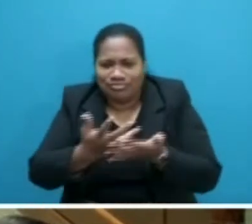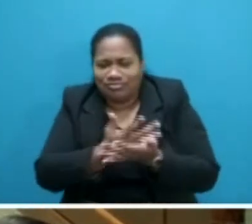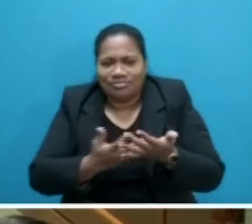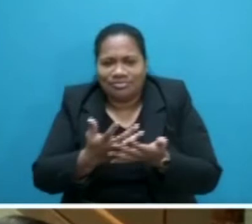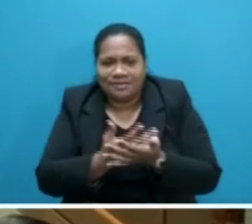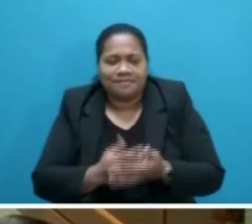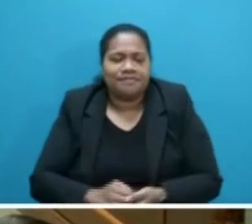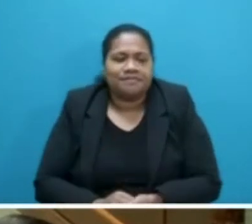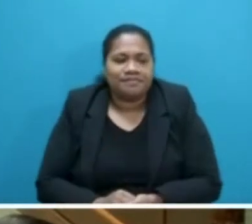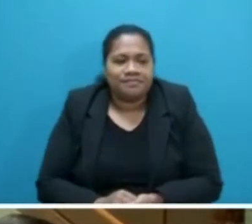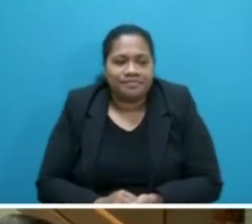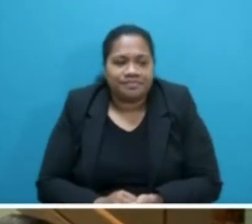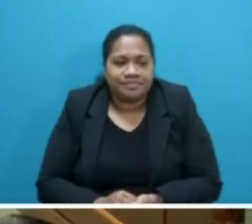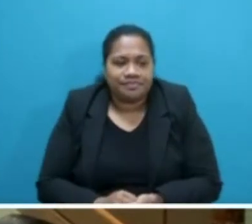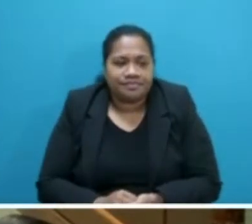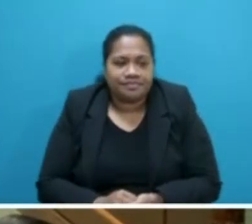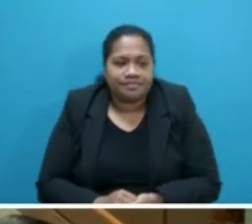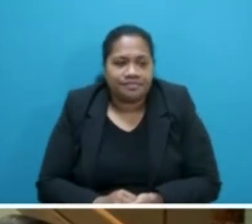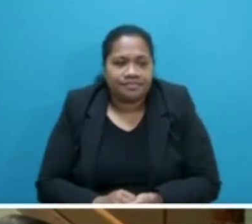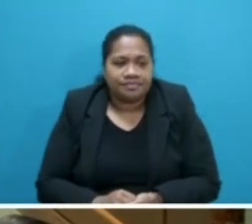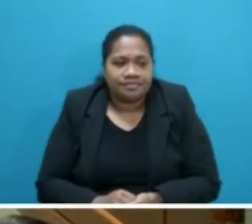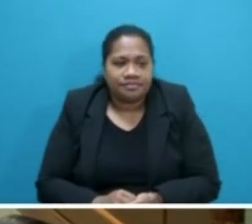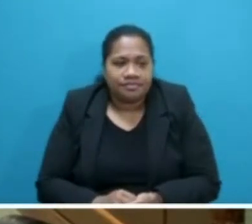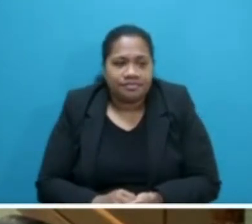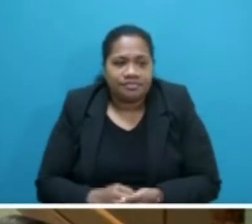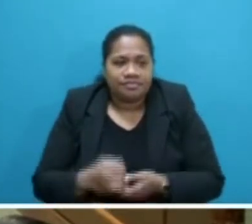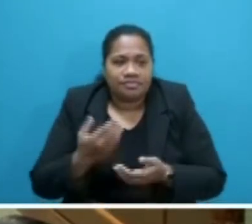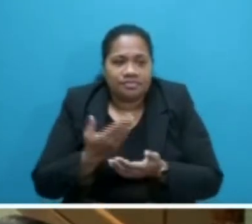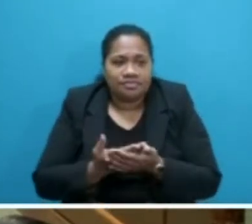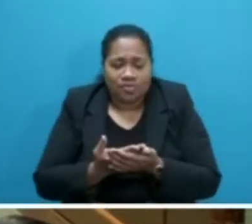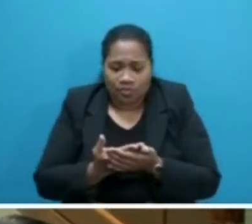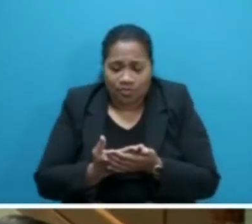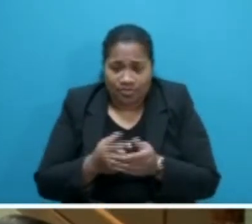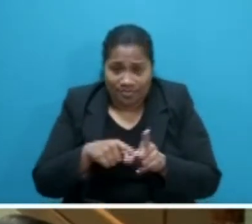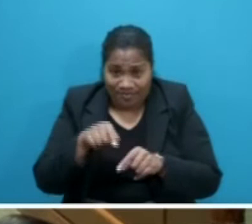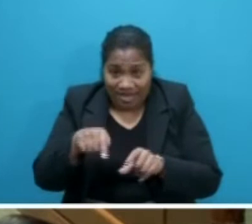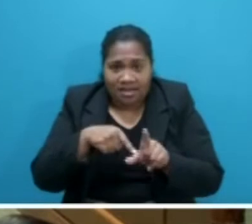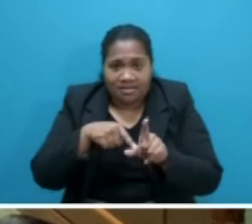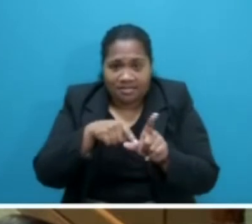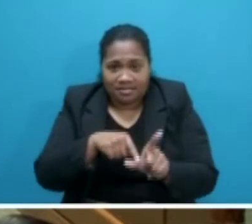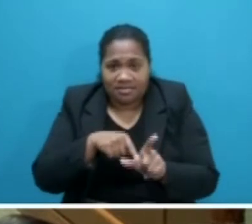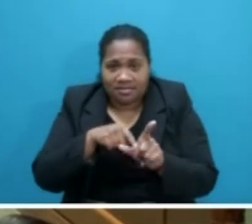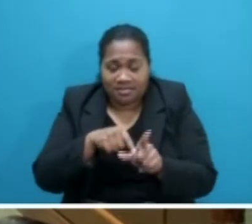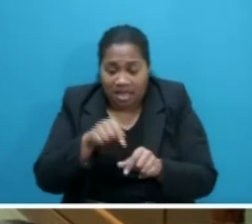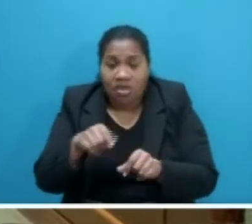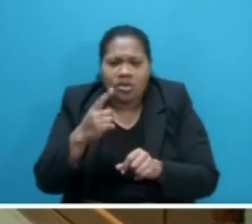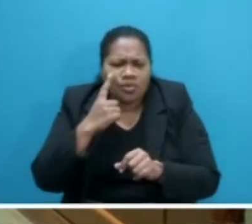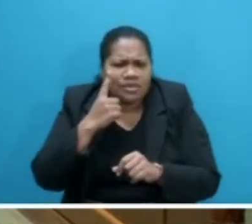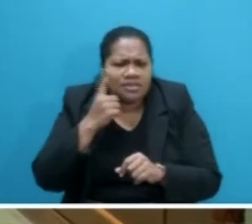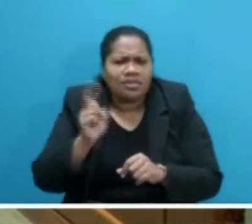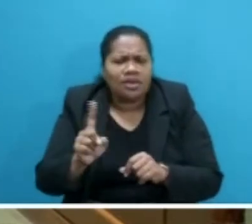Bonded in unsellable purpose, the young Fijians driving this wave of change are forever cementing the achievement of our